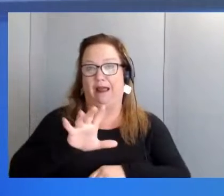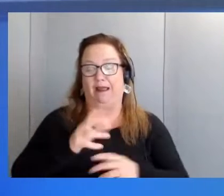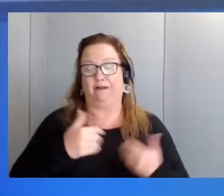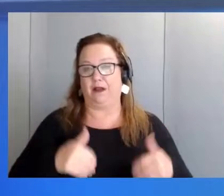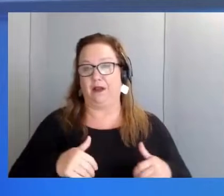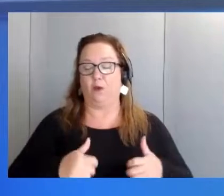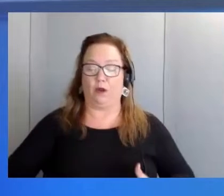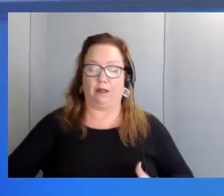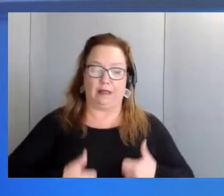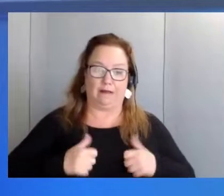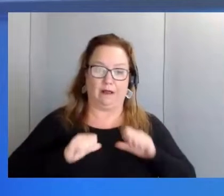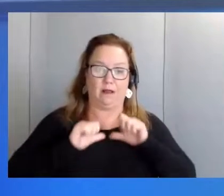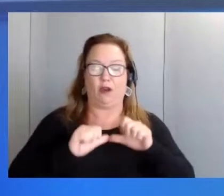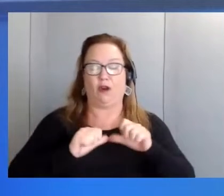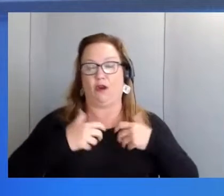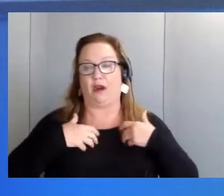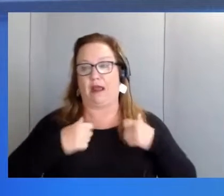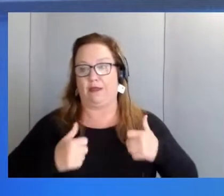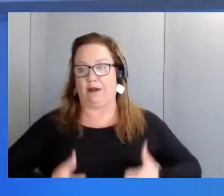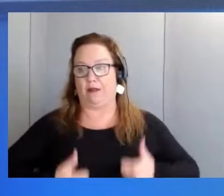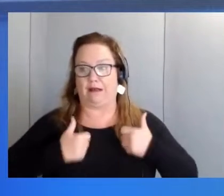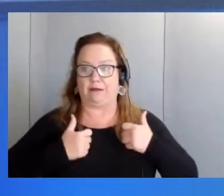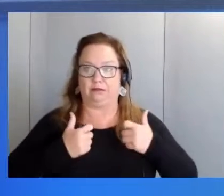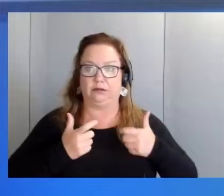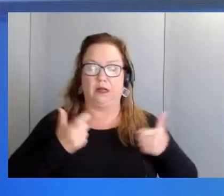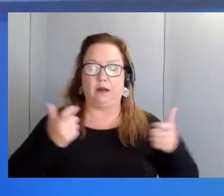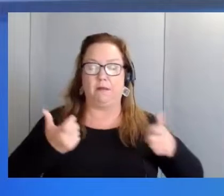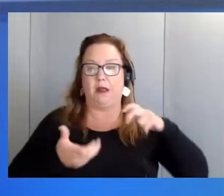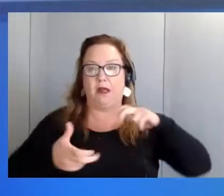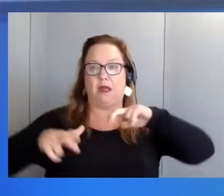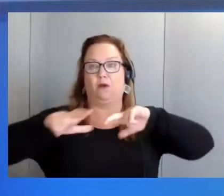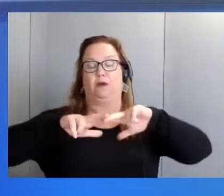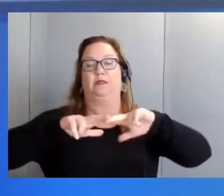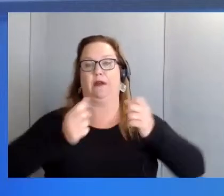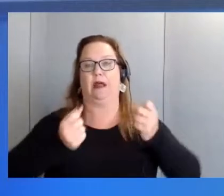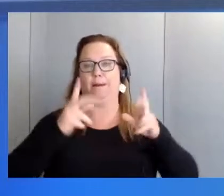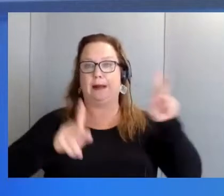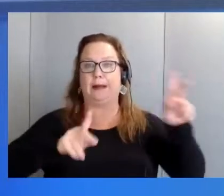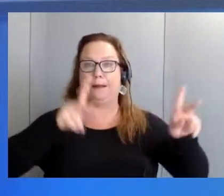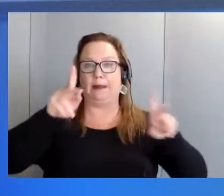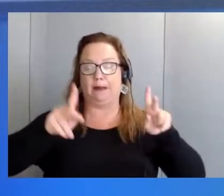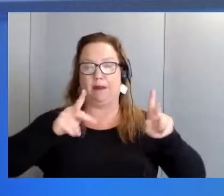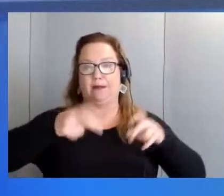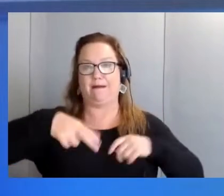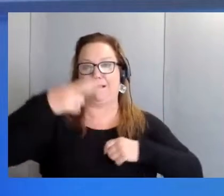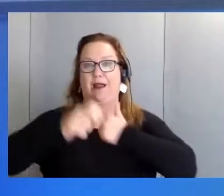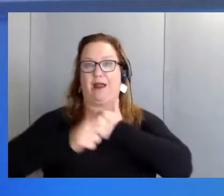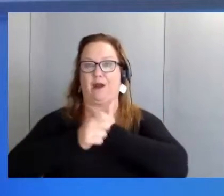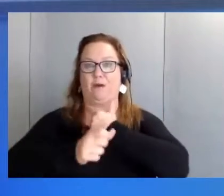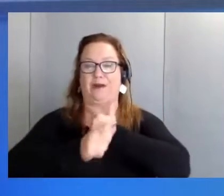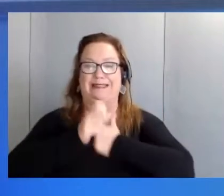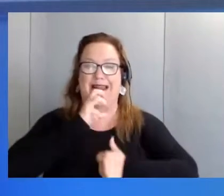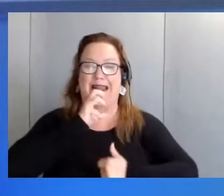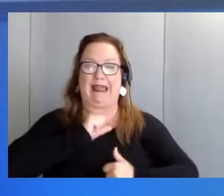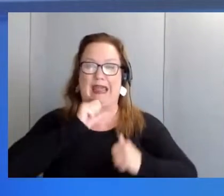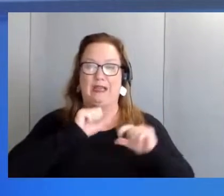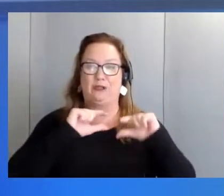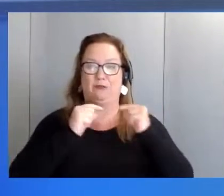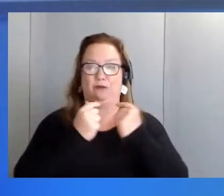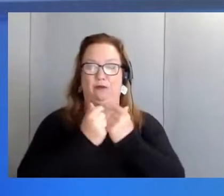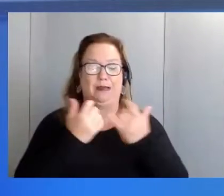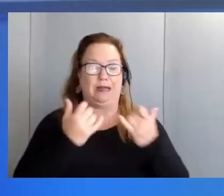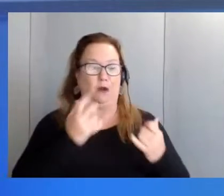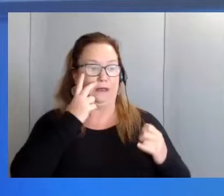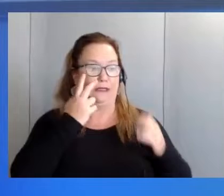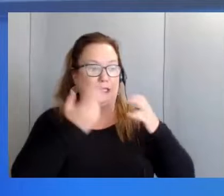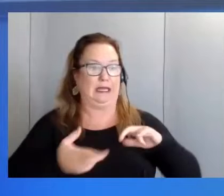healthier lives. And so we're seeing a big increase in the numbers of people, at that high risk age group. And because of that, we're seeing this increase